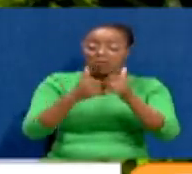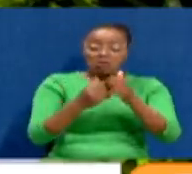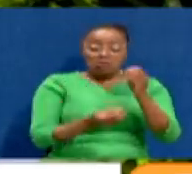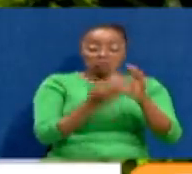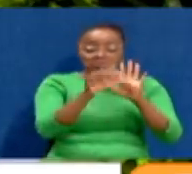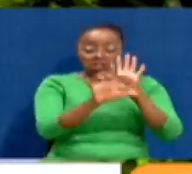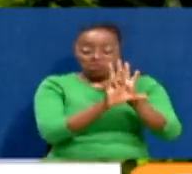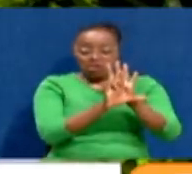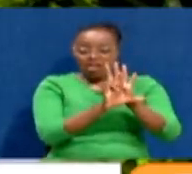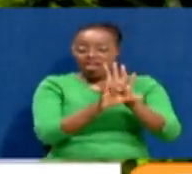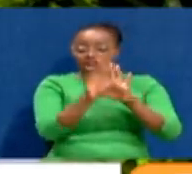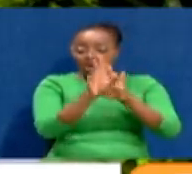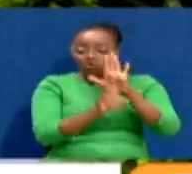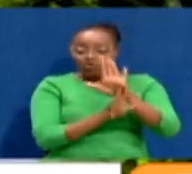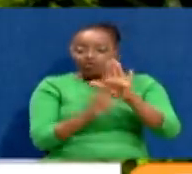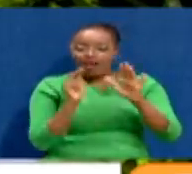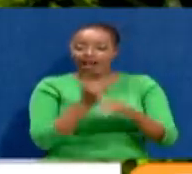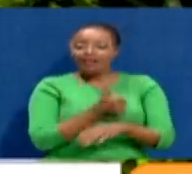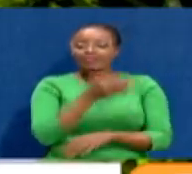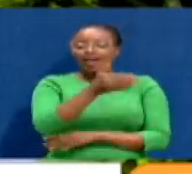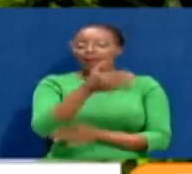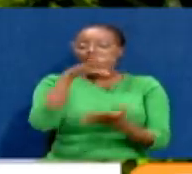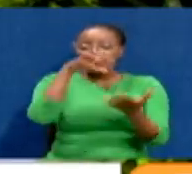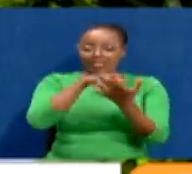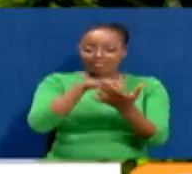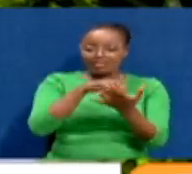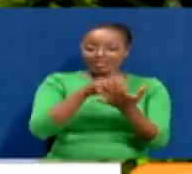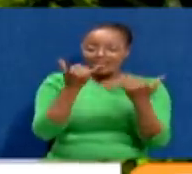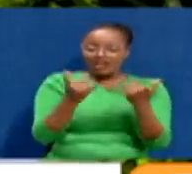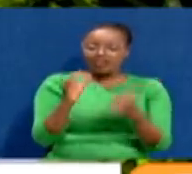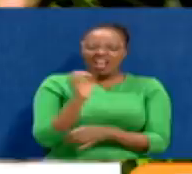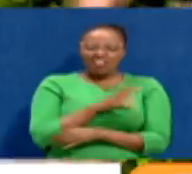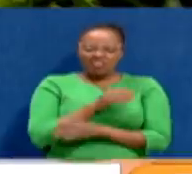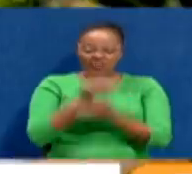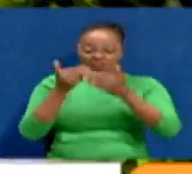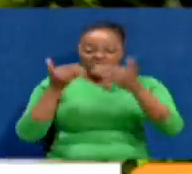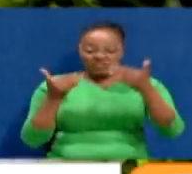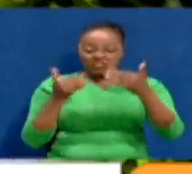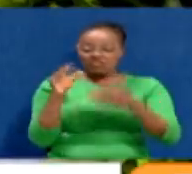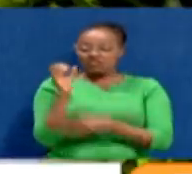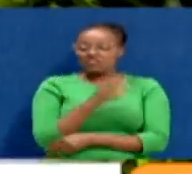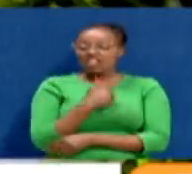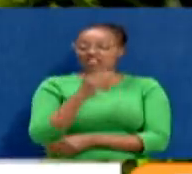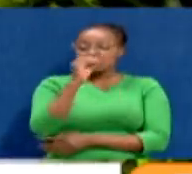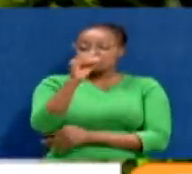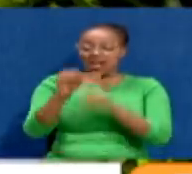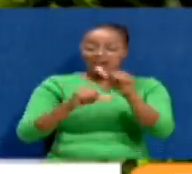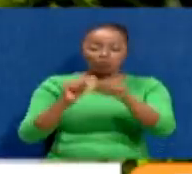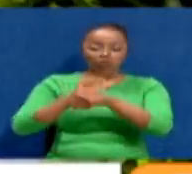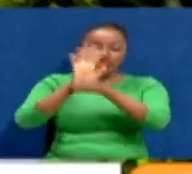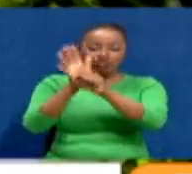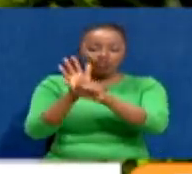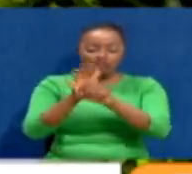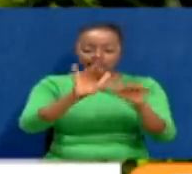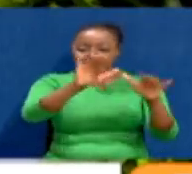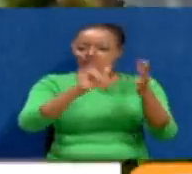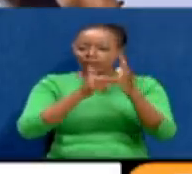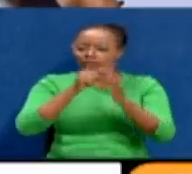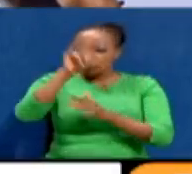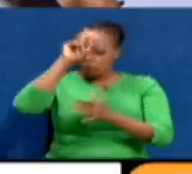here. It is the state where we are today. We are not as afraid as we were before. So about COVID-19. Do you believe